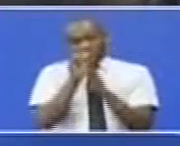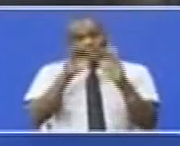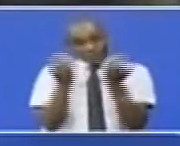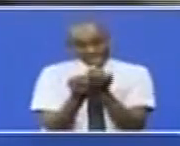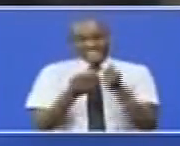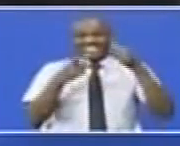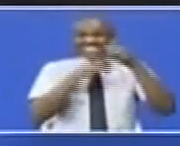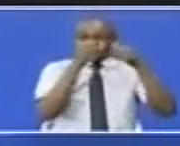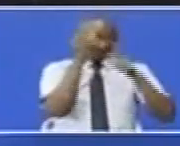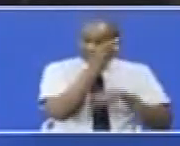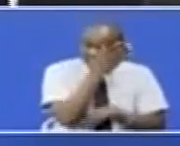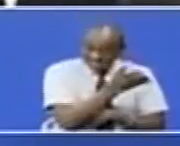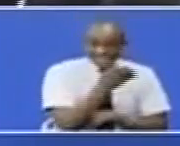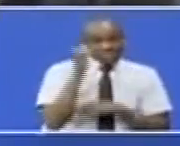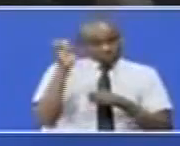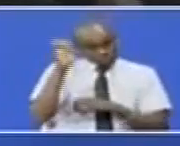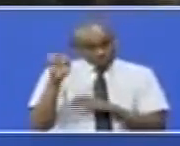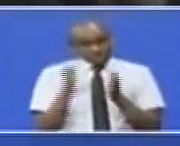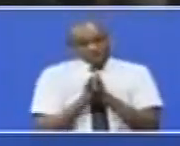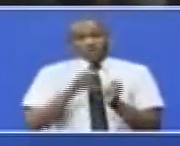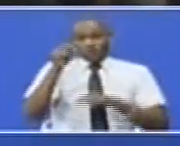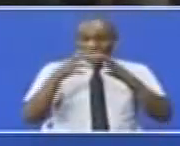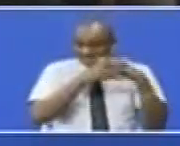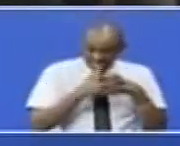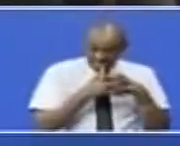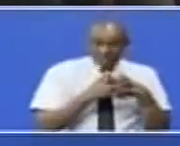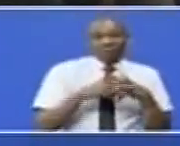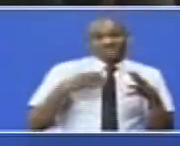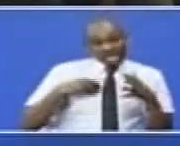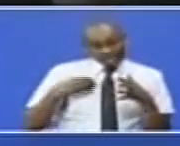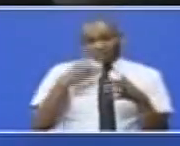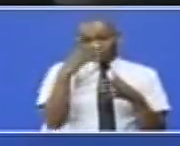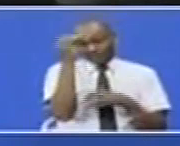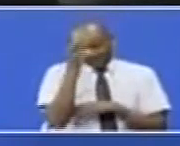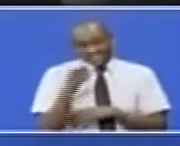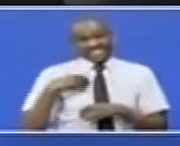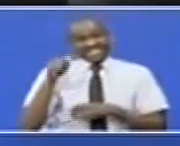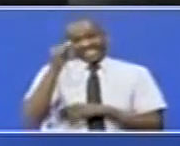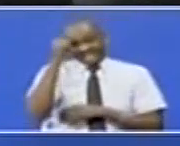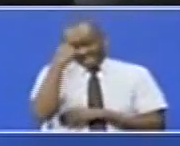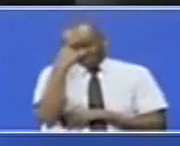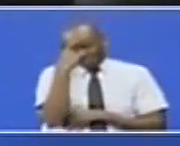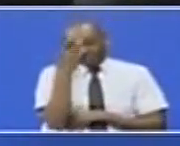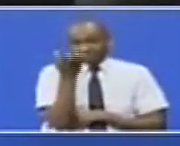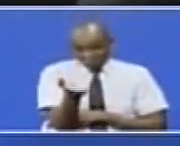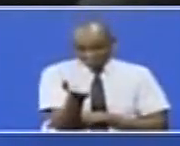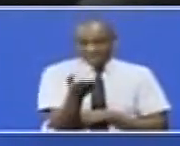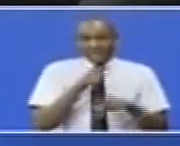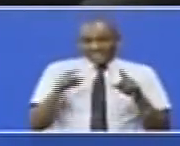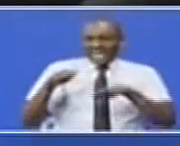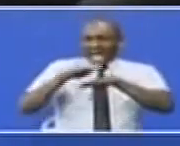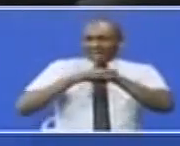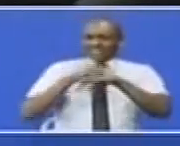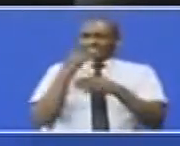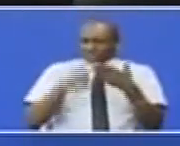with 60% in Europe, 40% in North America, and 30% in Asia. However, United Nations Economic Commission for Africa